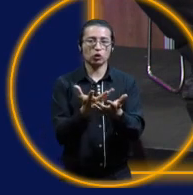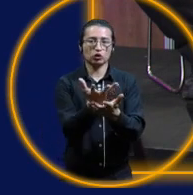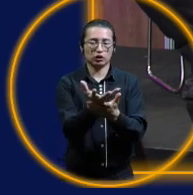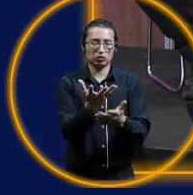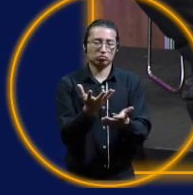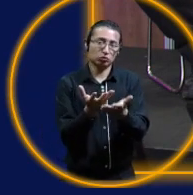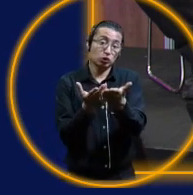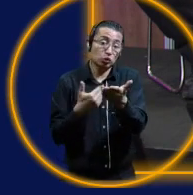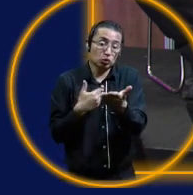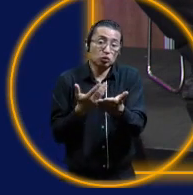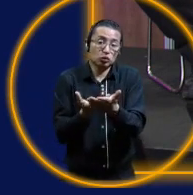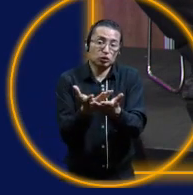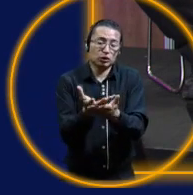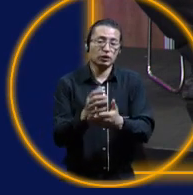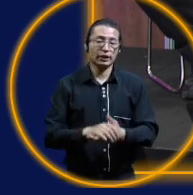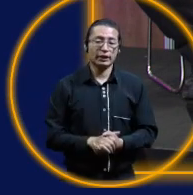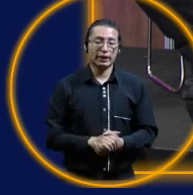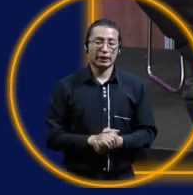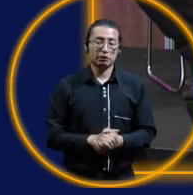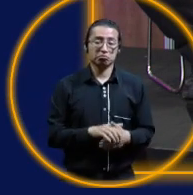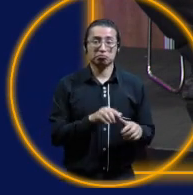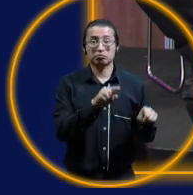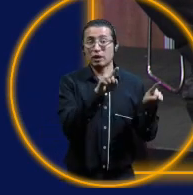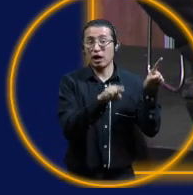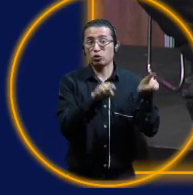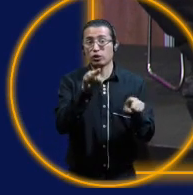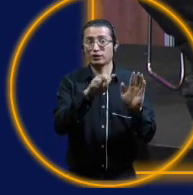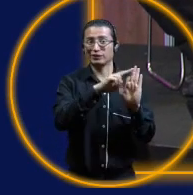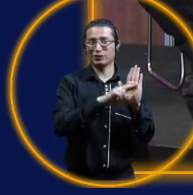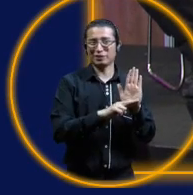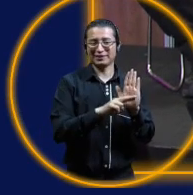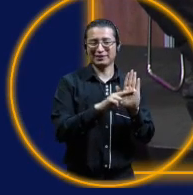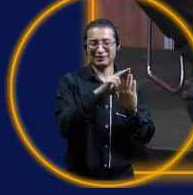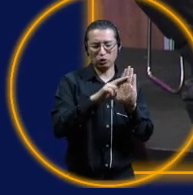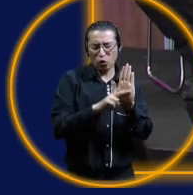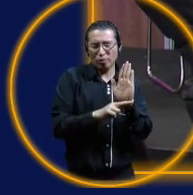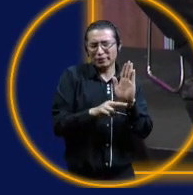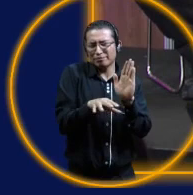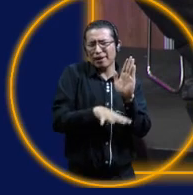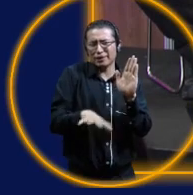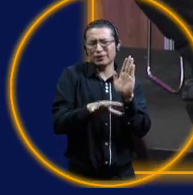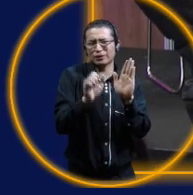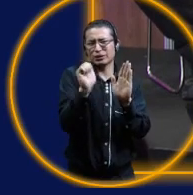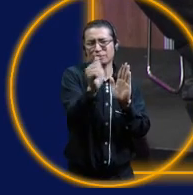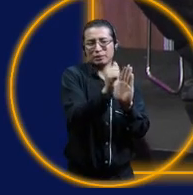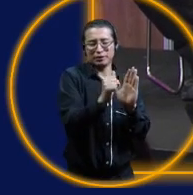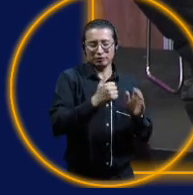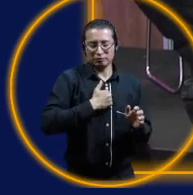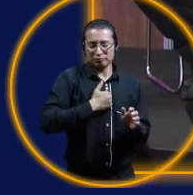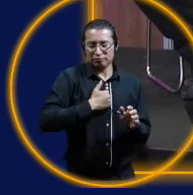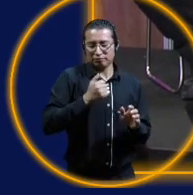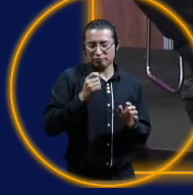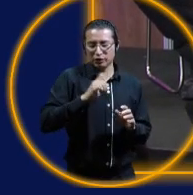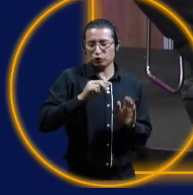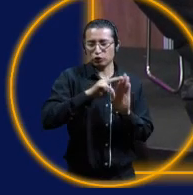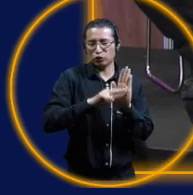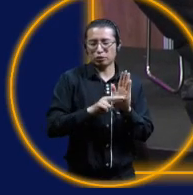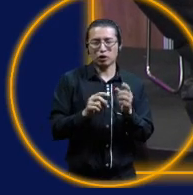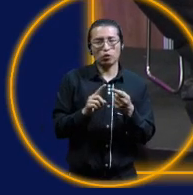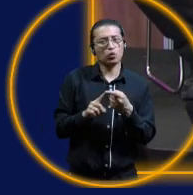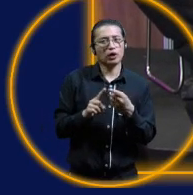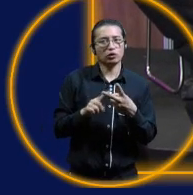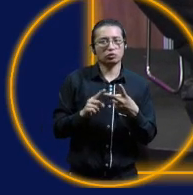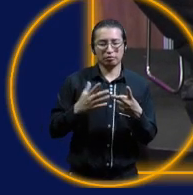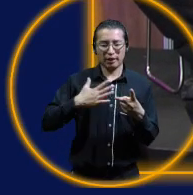some ground rules, some tenets that you follow. That maybe it's very simple, like one rule, two rules.